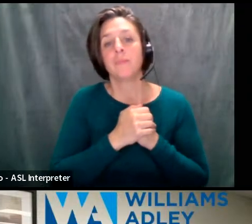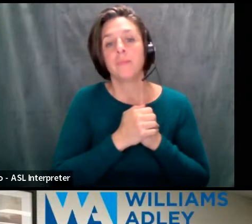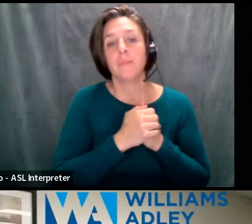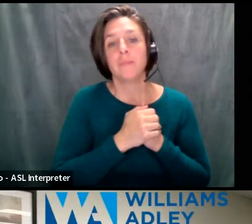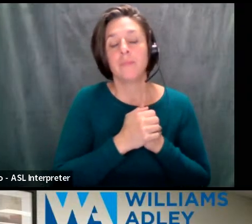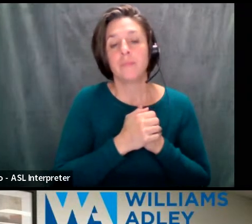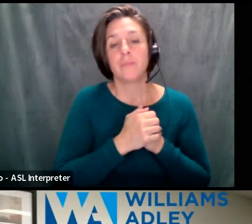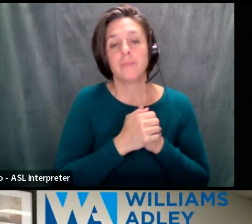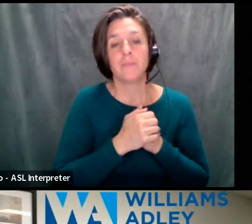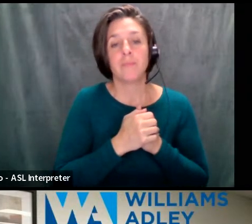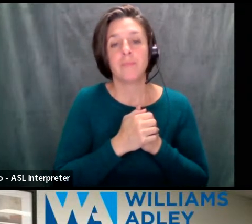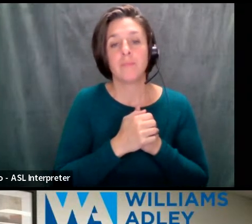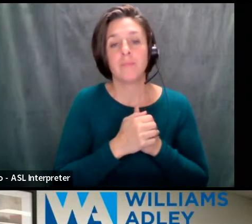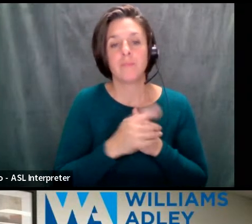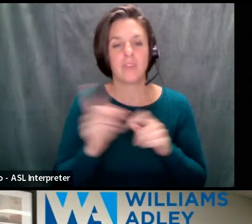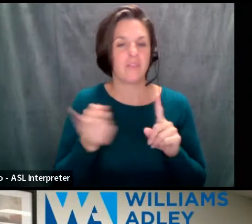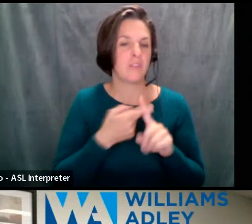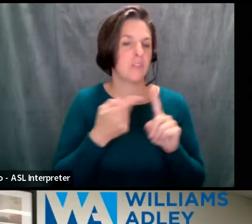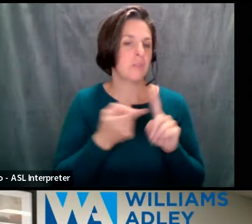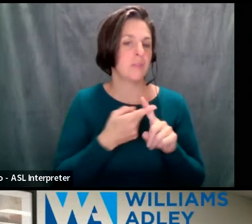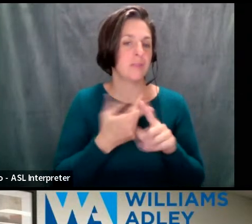First, I'd like to just thank